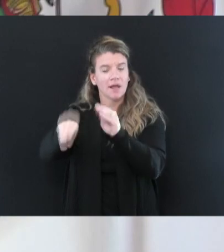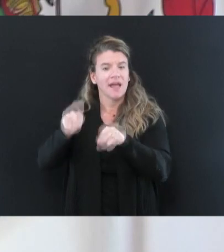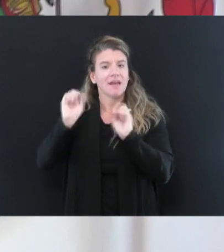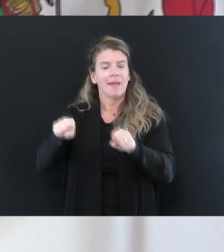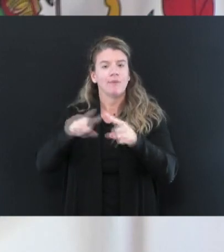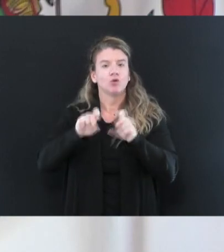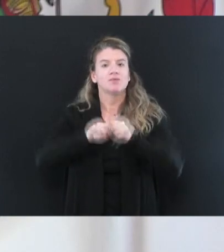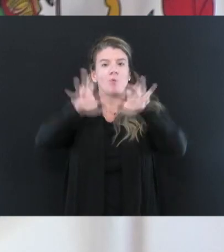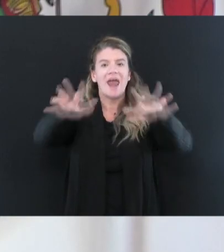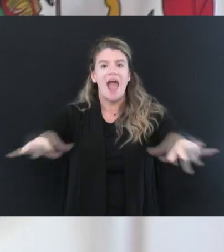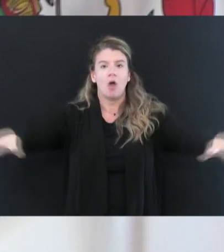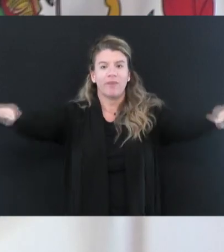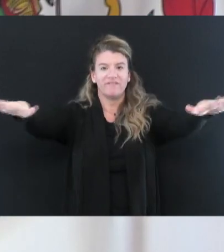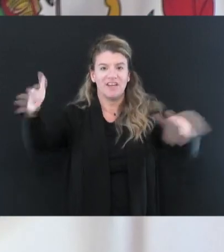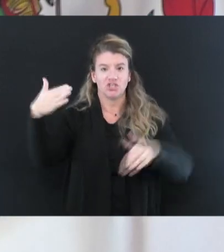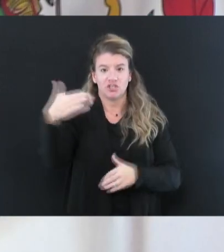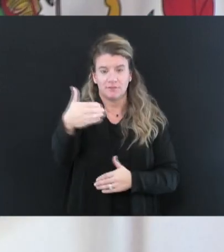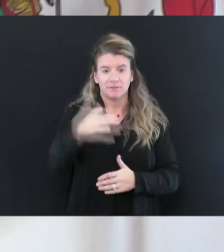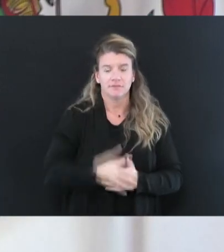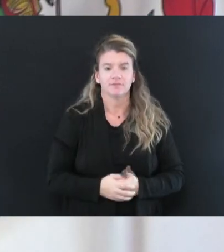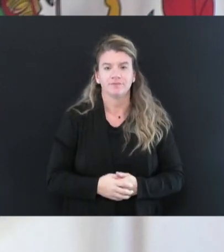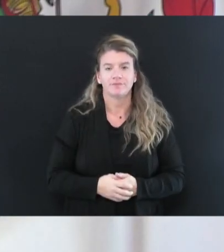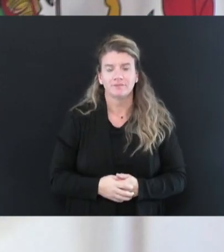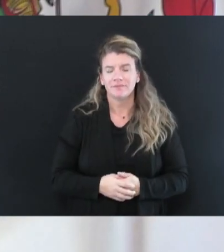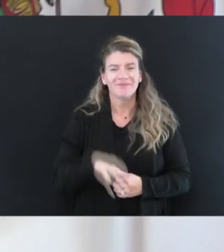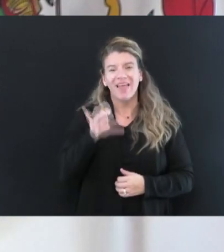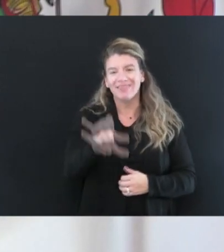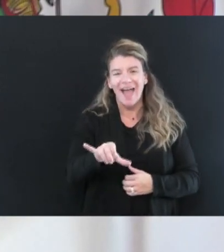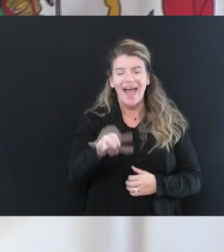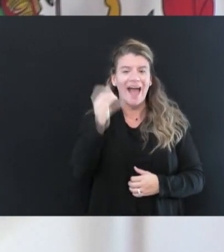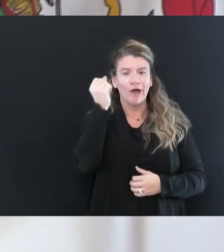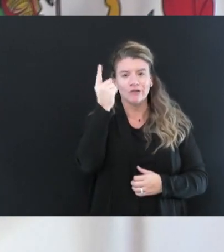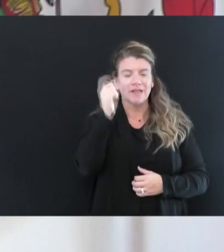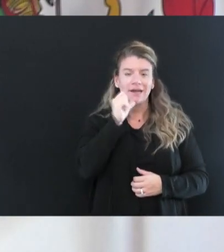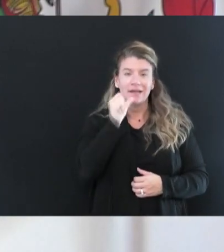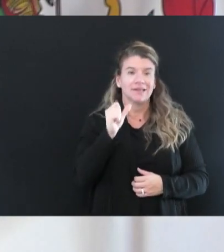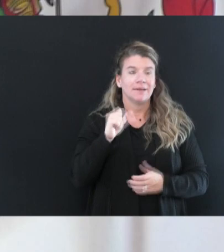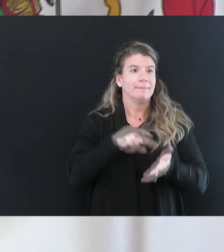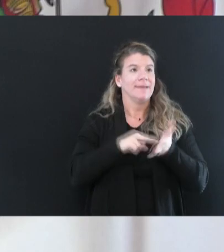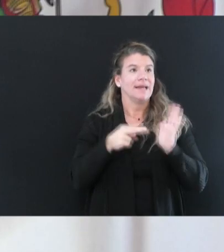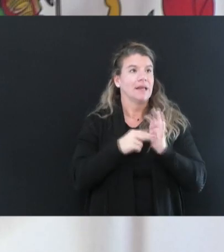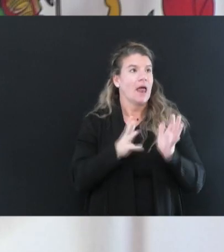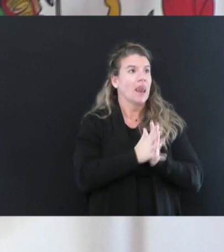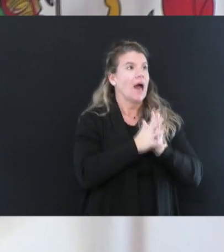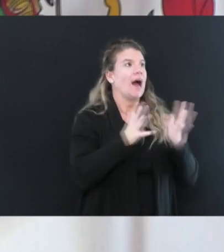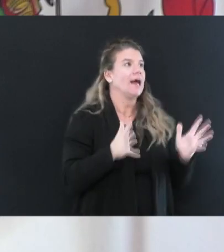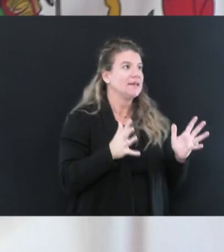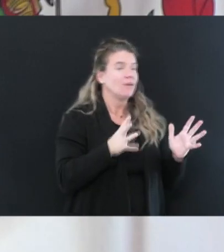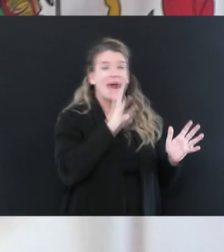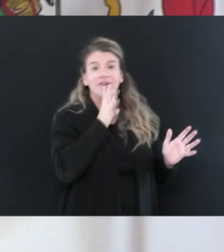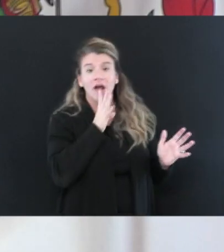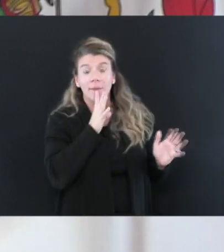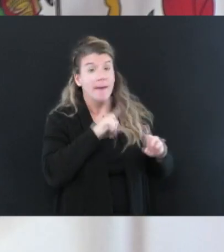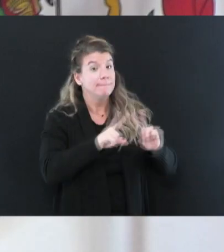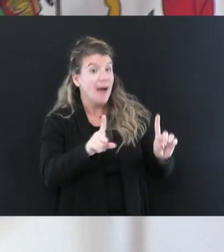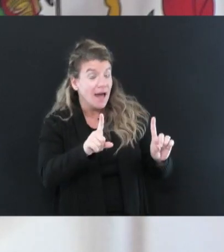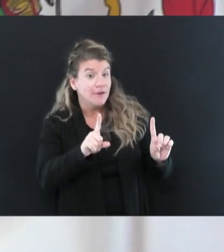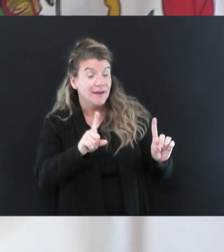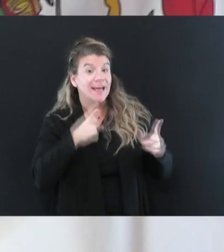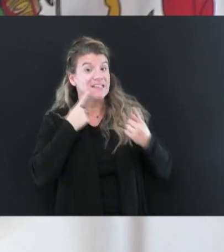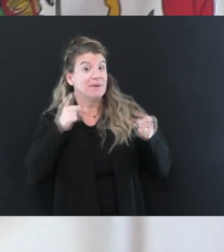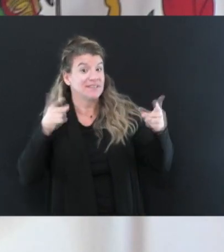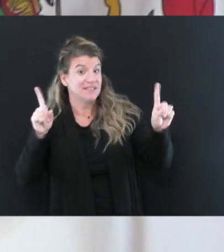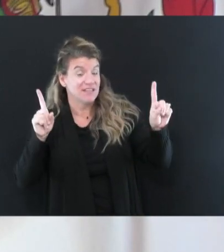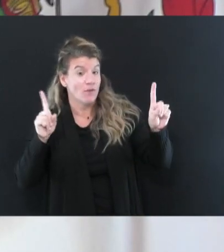fish out. It doesn't sound like much, but it's been very successful. And absolutely, I think our